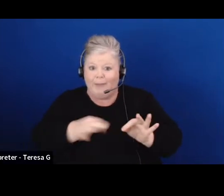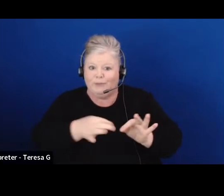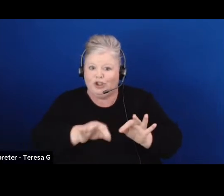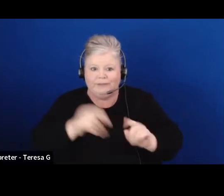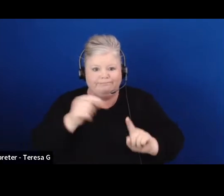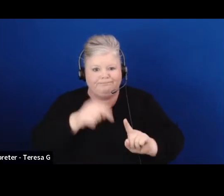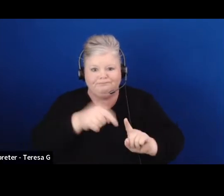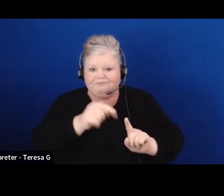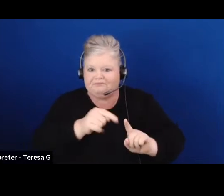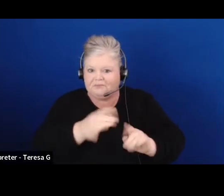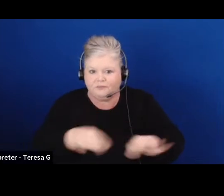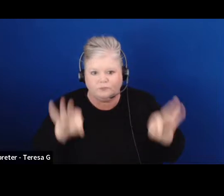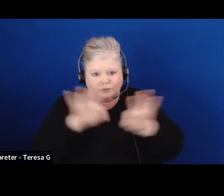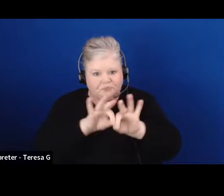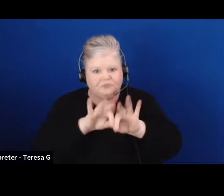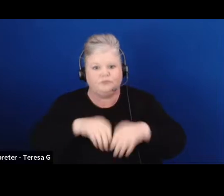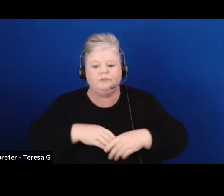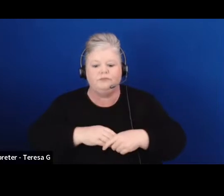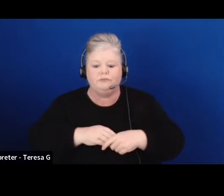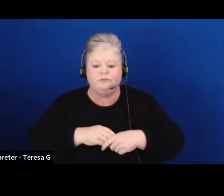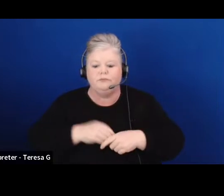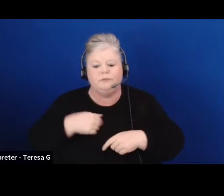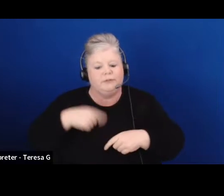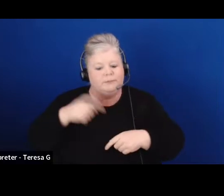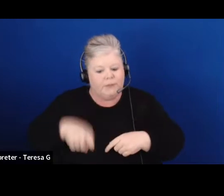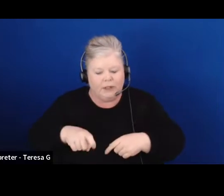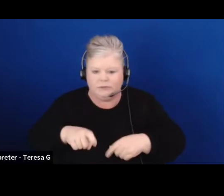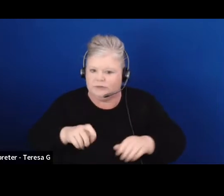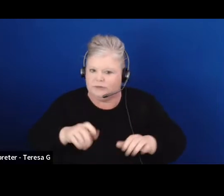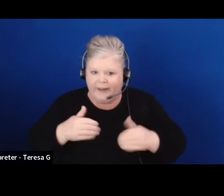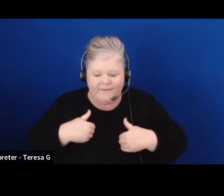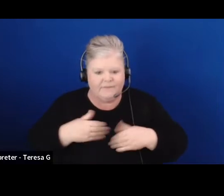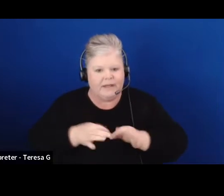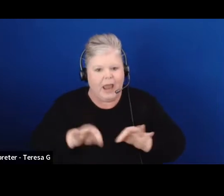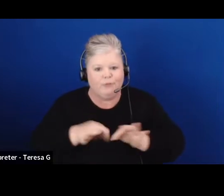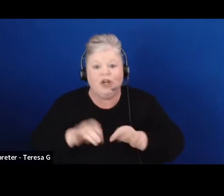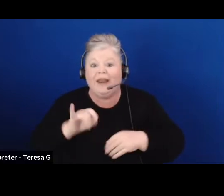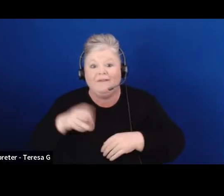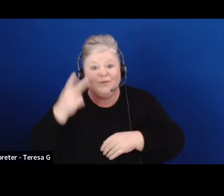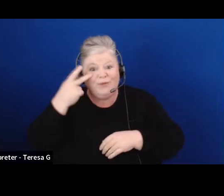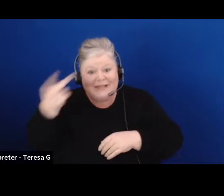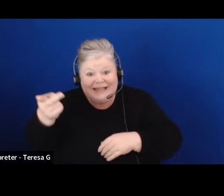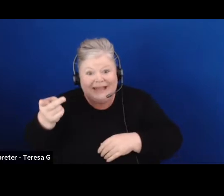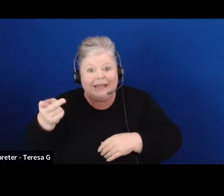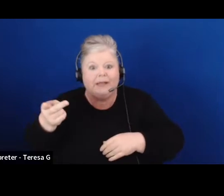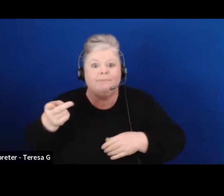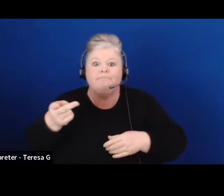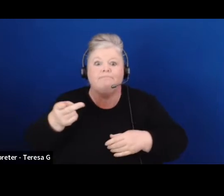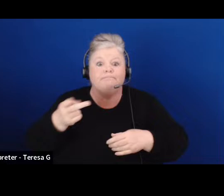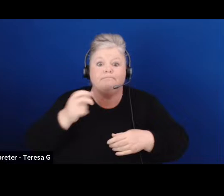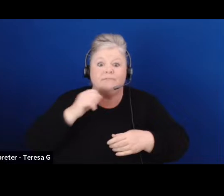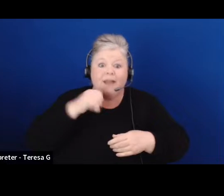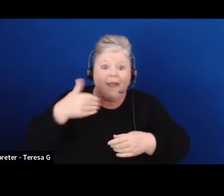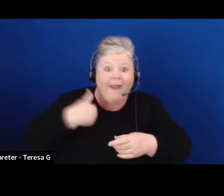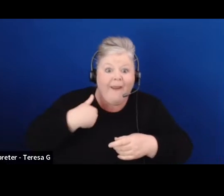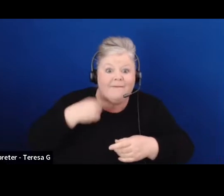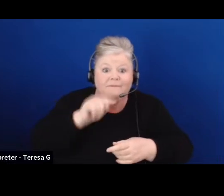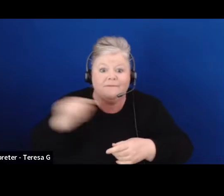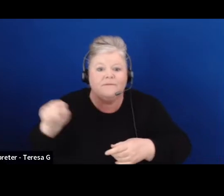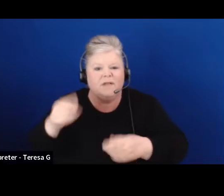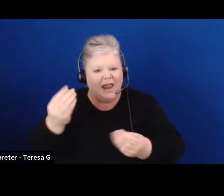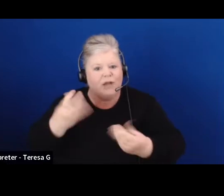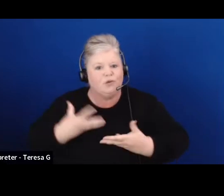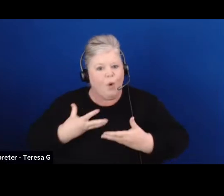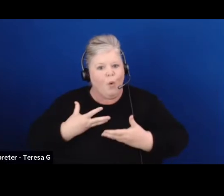the captions are really, really important. So we got into that. If you see these kinds of things happening, let us know, because as a